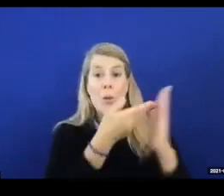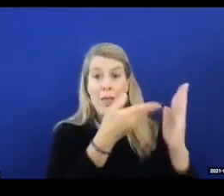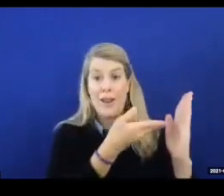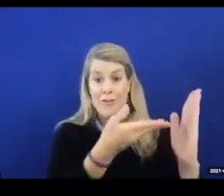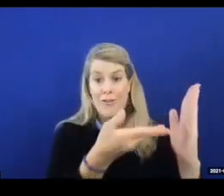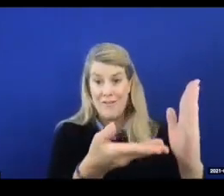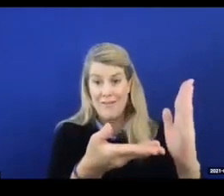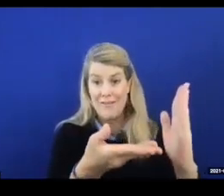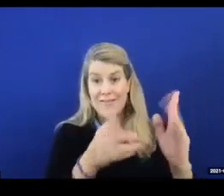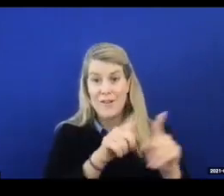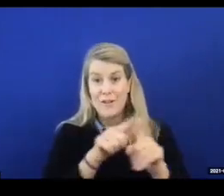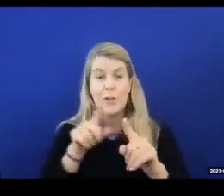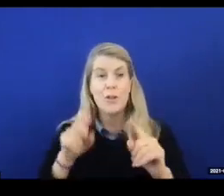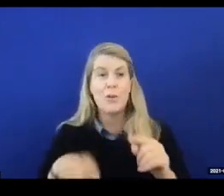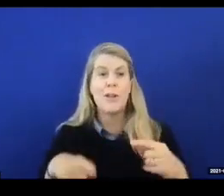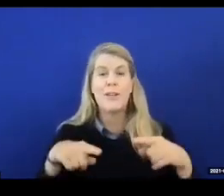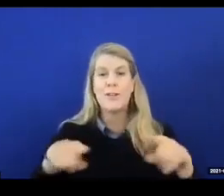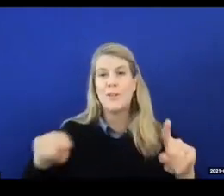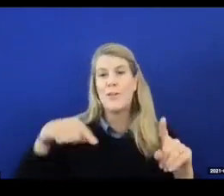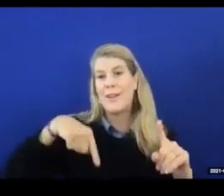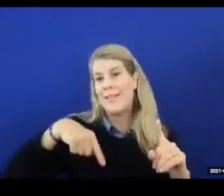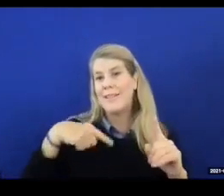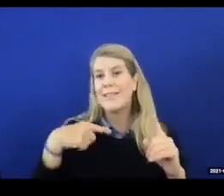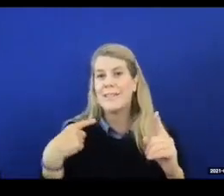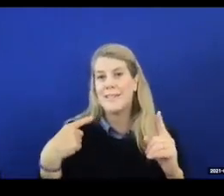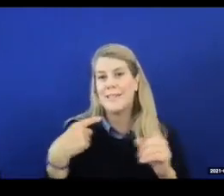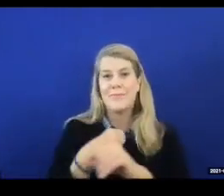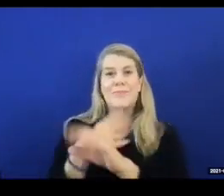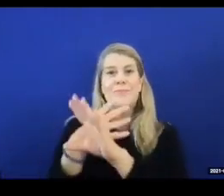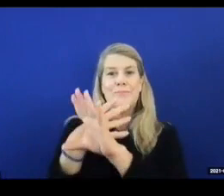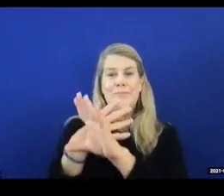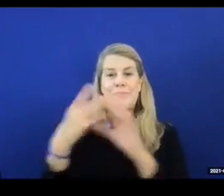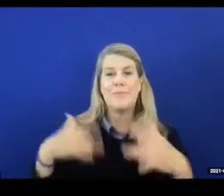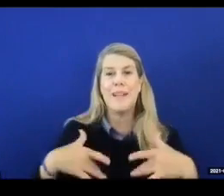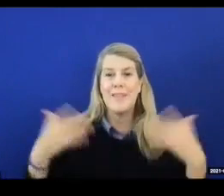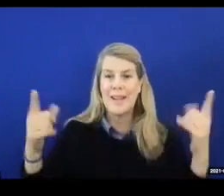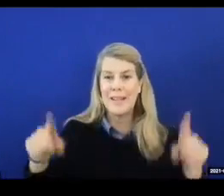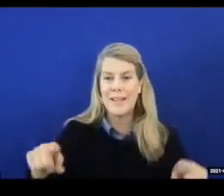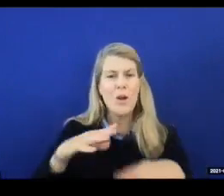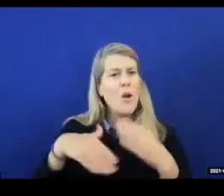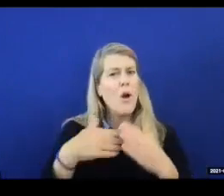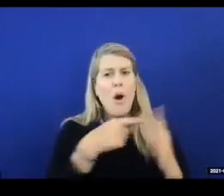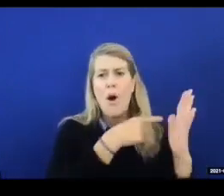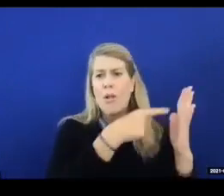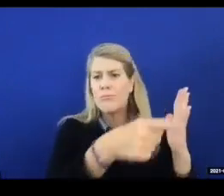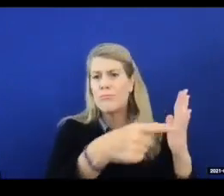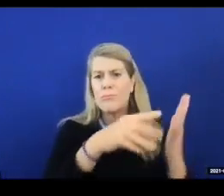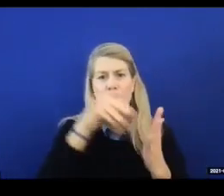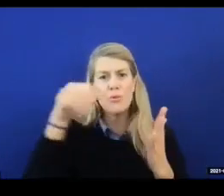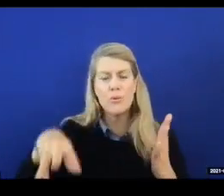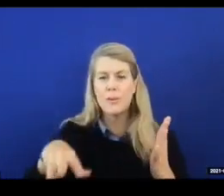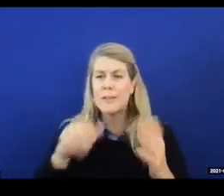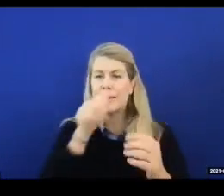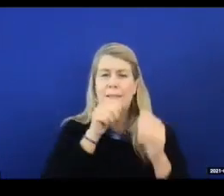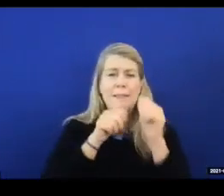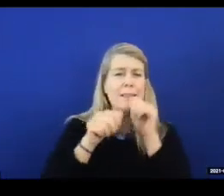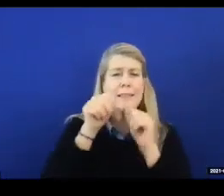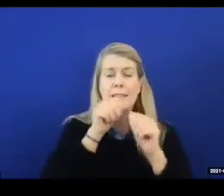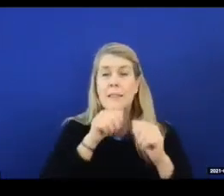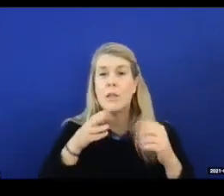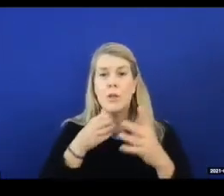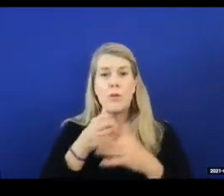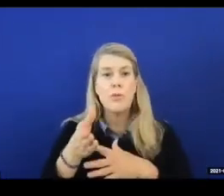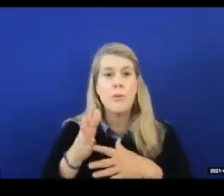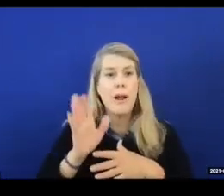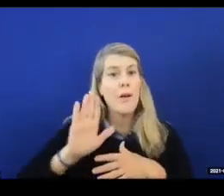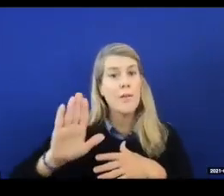playing throughout this virtual event. All of these students have overcome multiple challenges throughout their